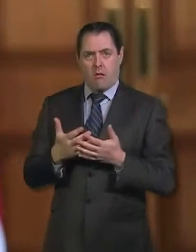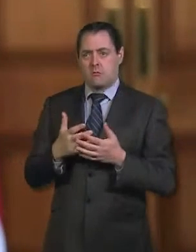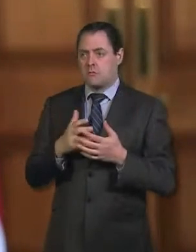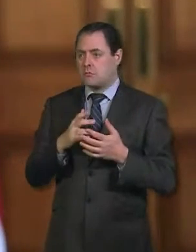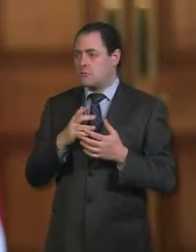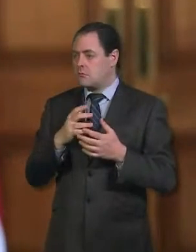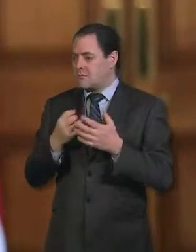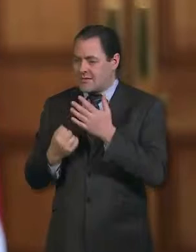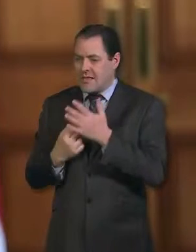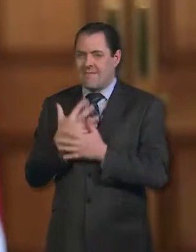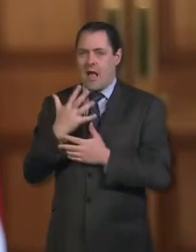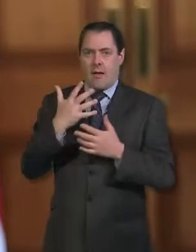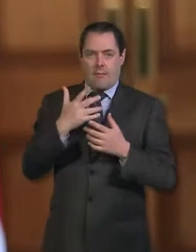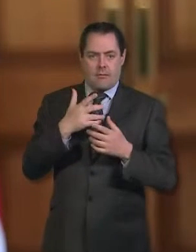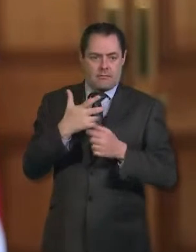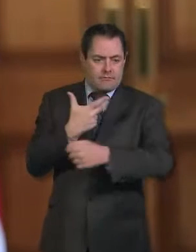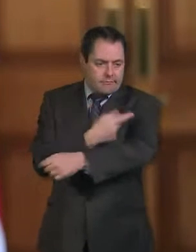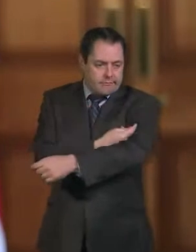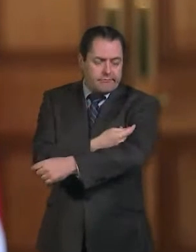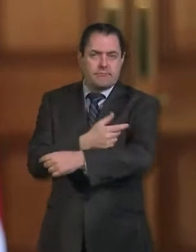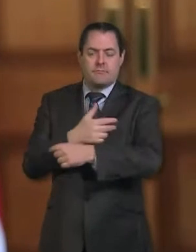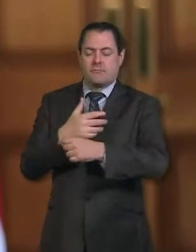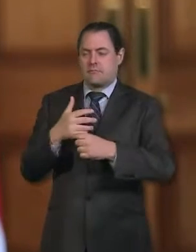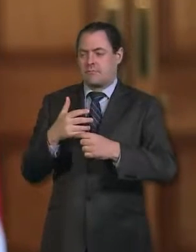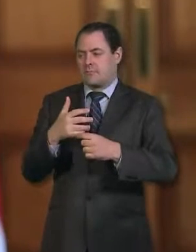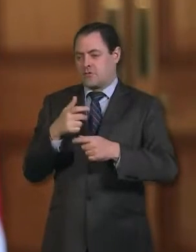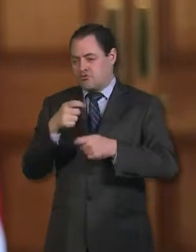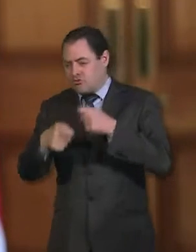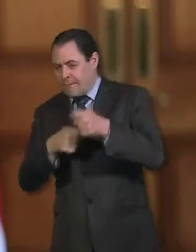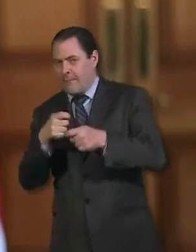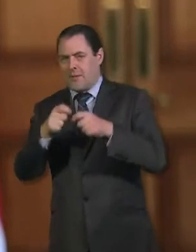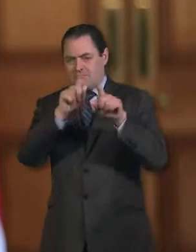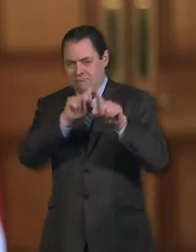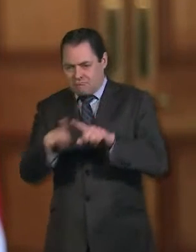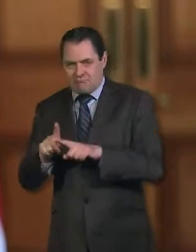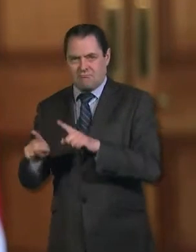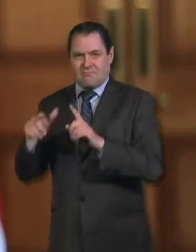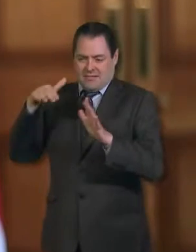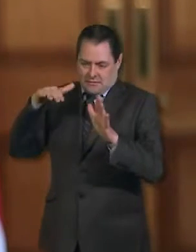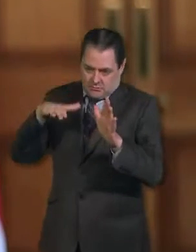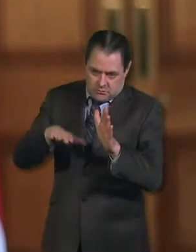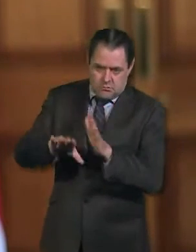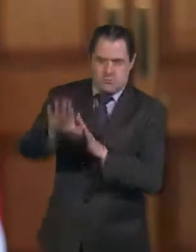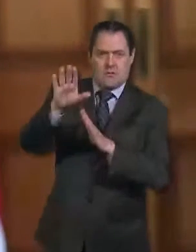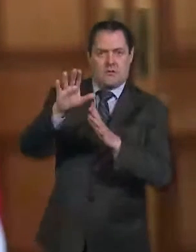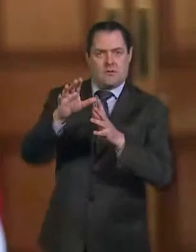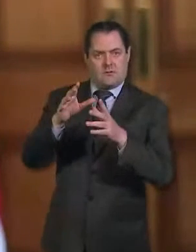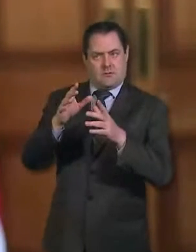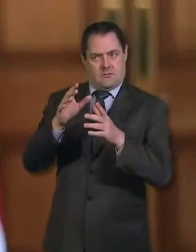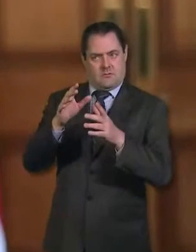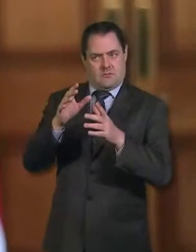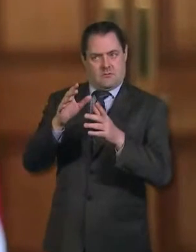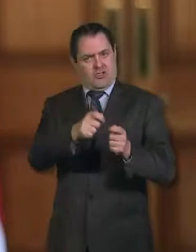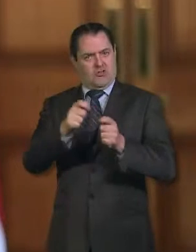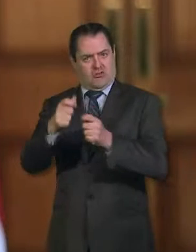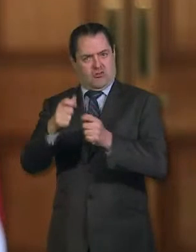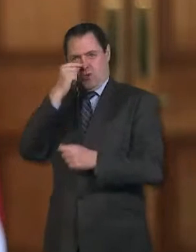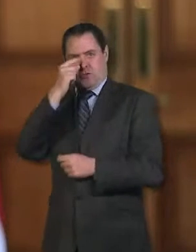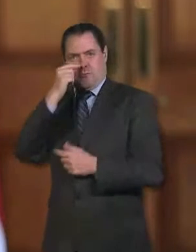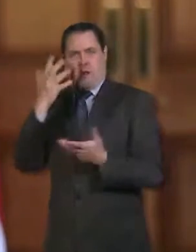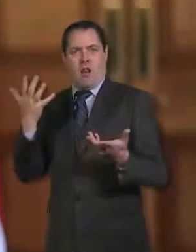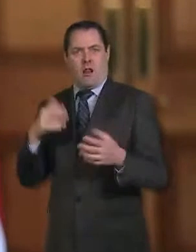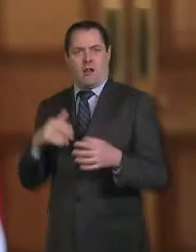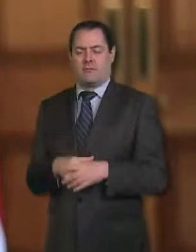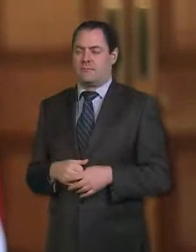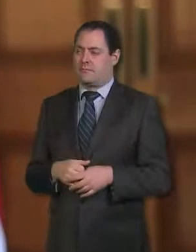that will help us turn a corner. But until a treatment or a vaccine comes good, there is no simple way to defeat